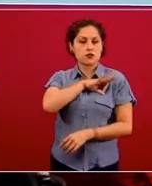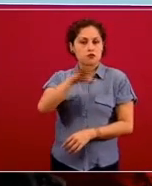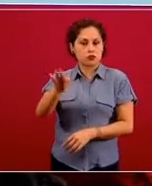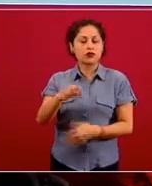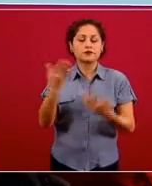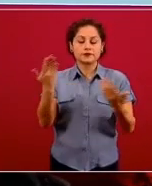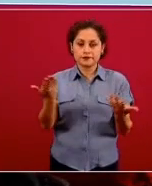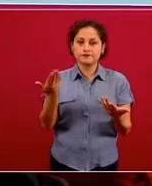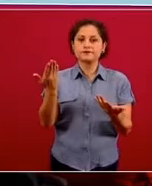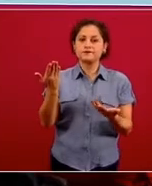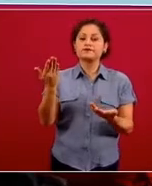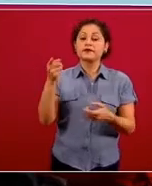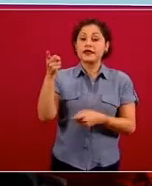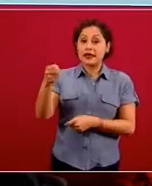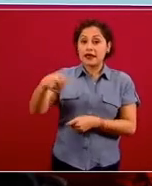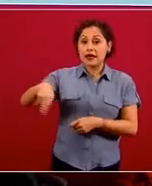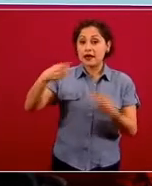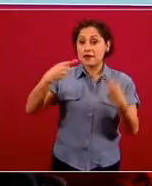it.